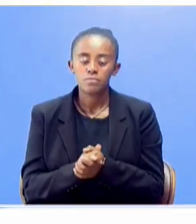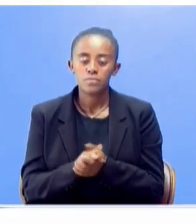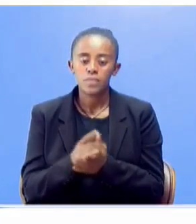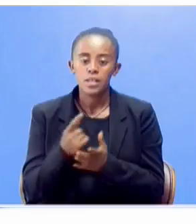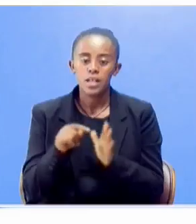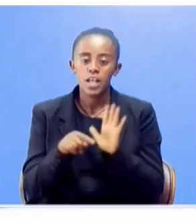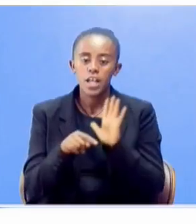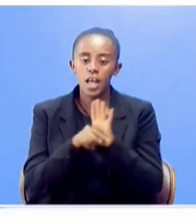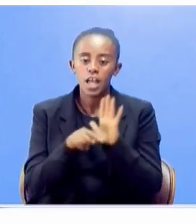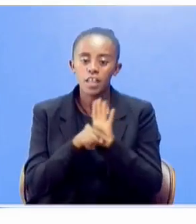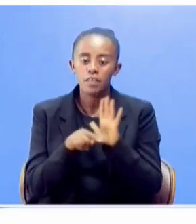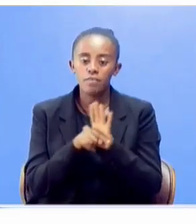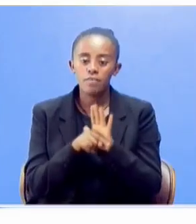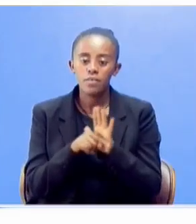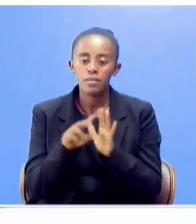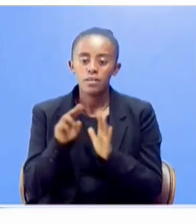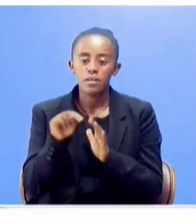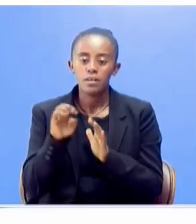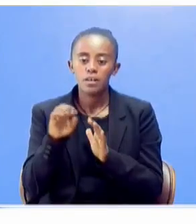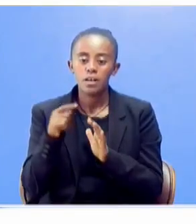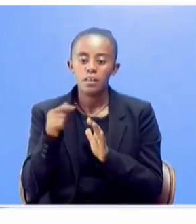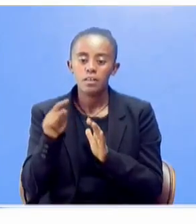negative